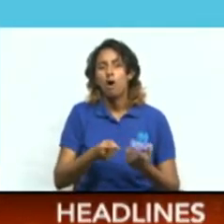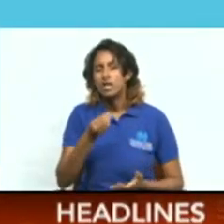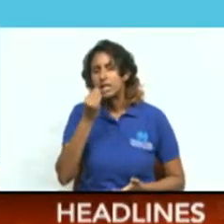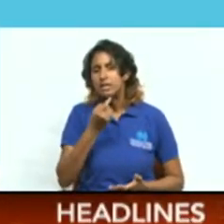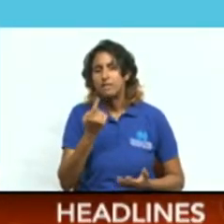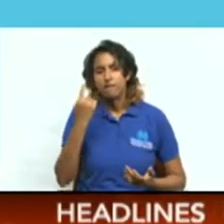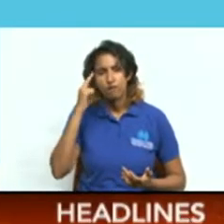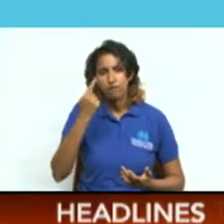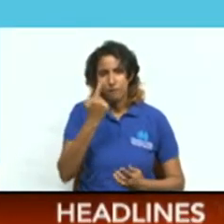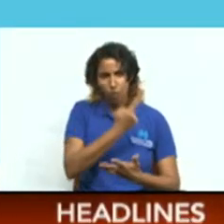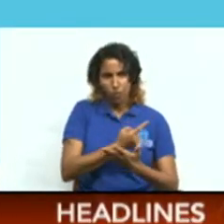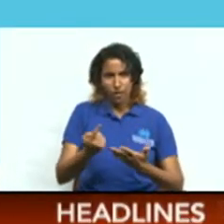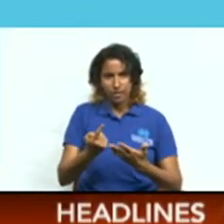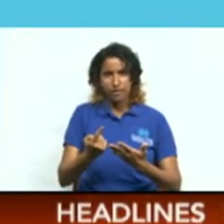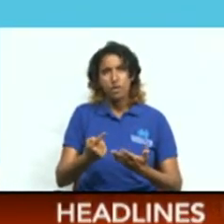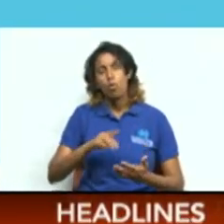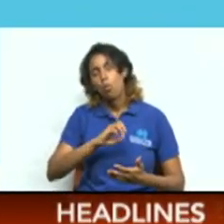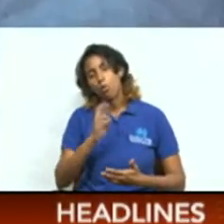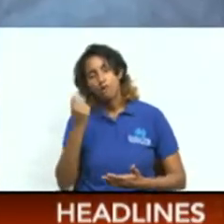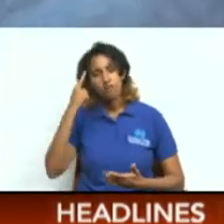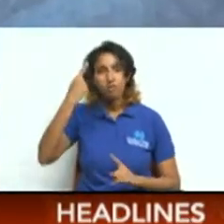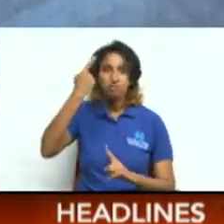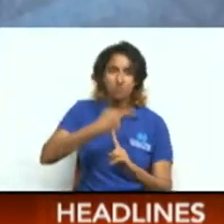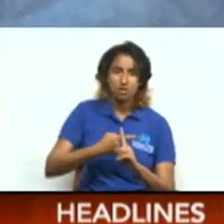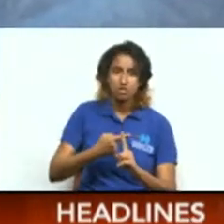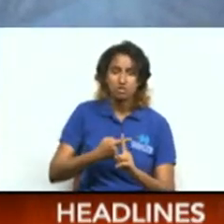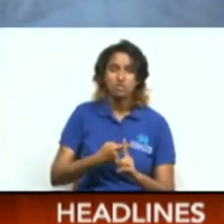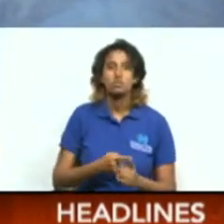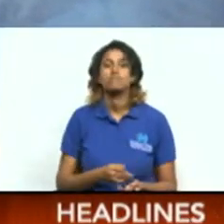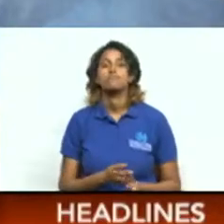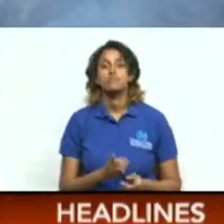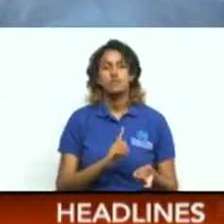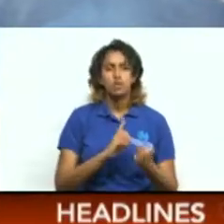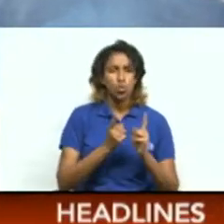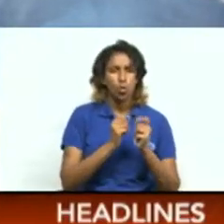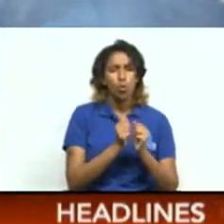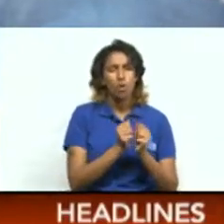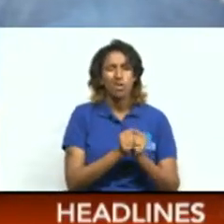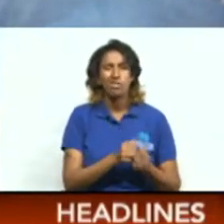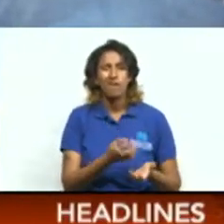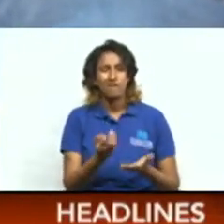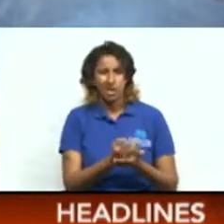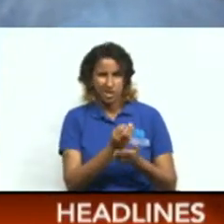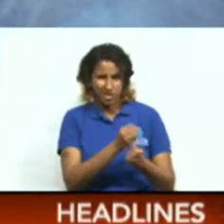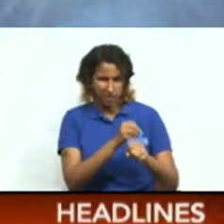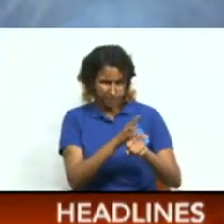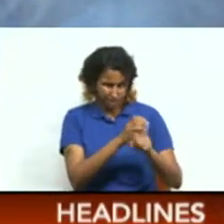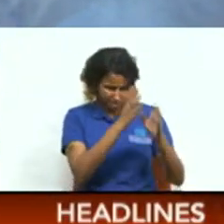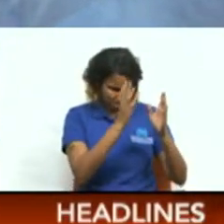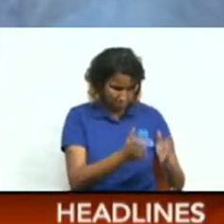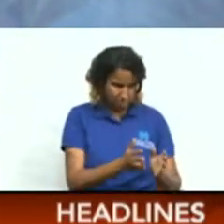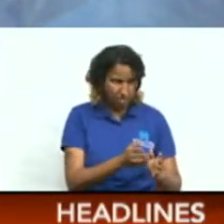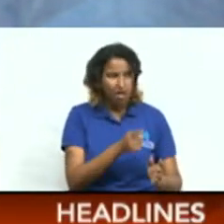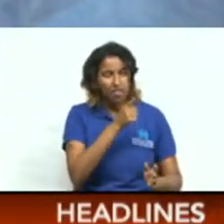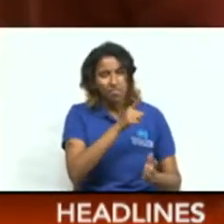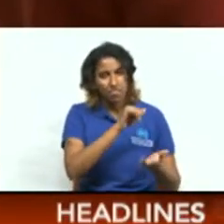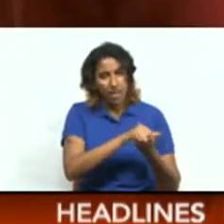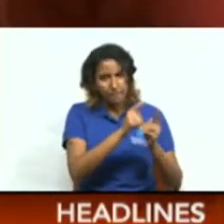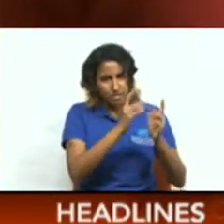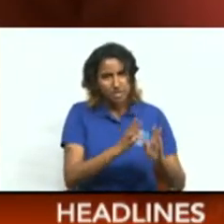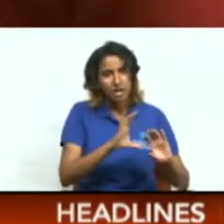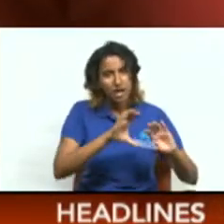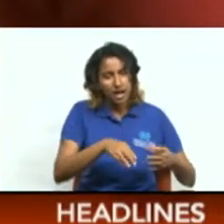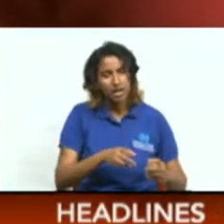7. Speak to a financial advisor. A financial advisor can work with you to create a personalized plan for how to save